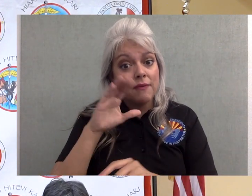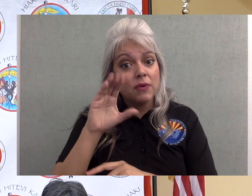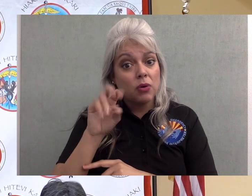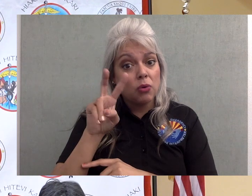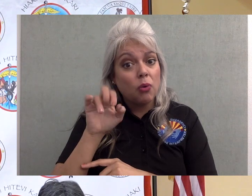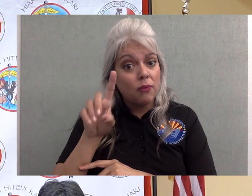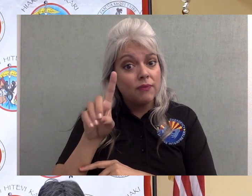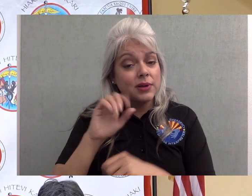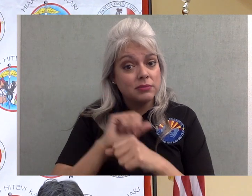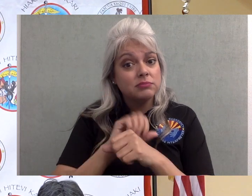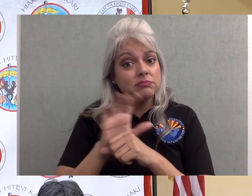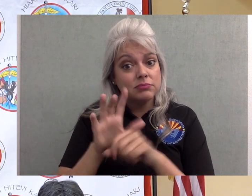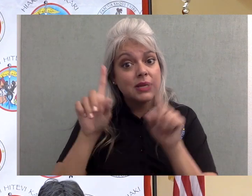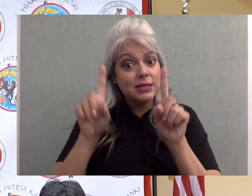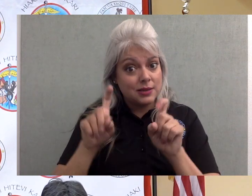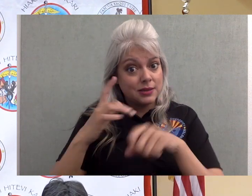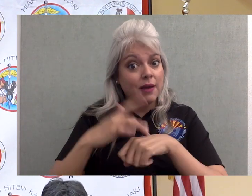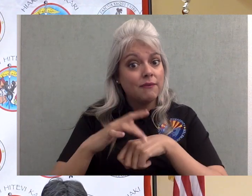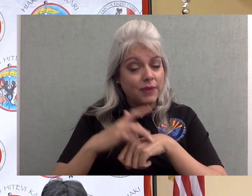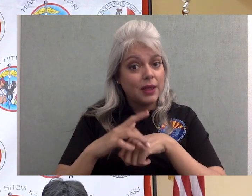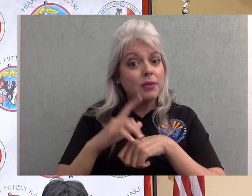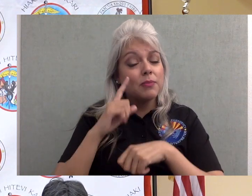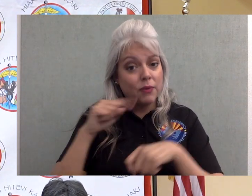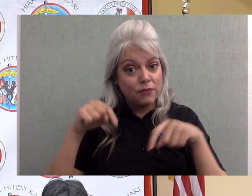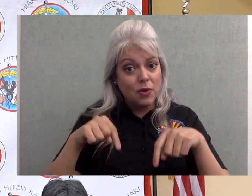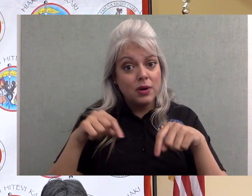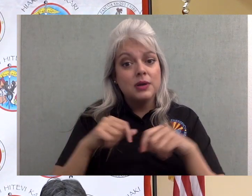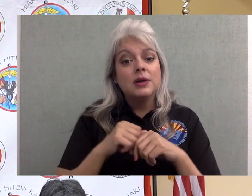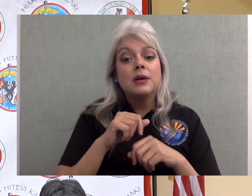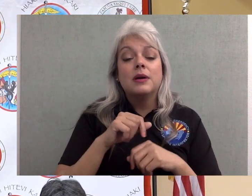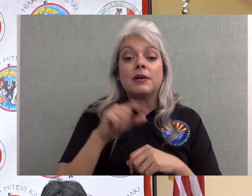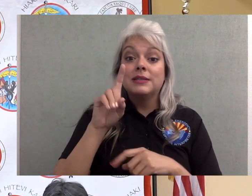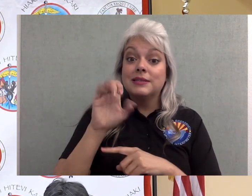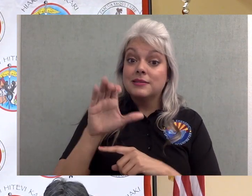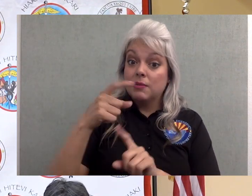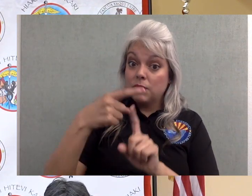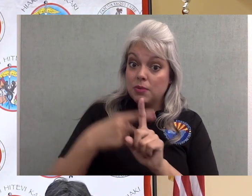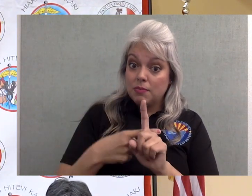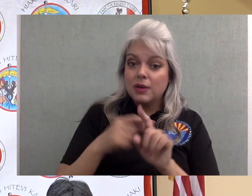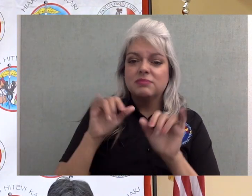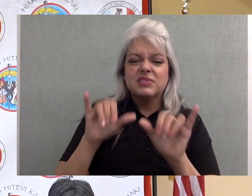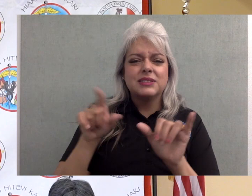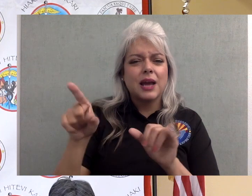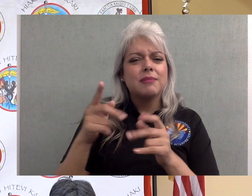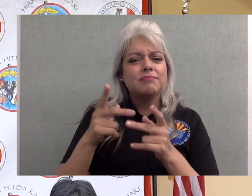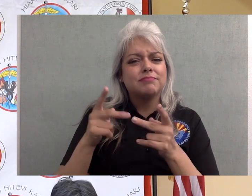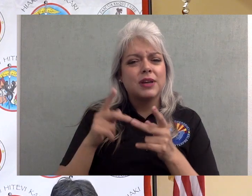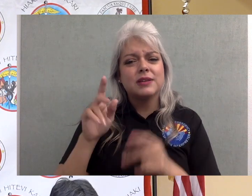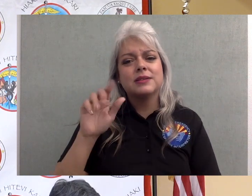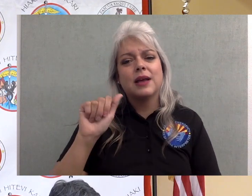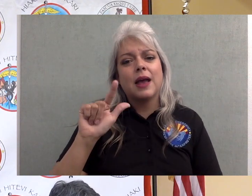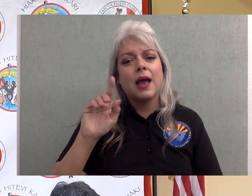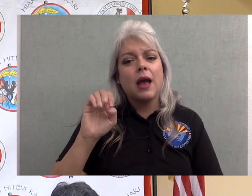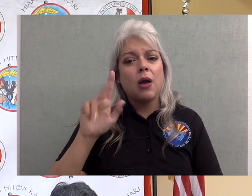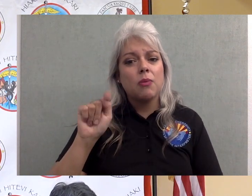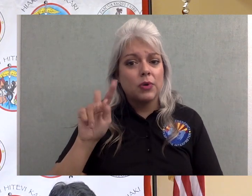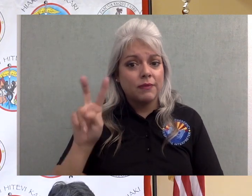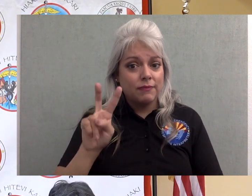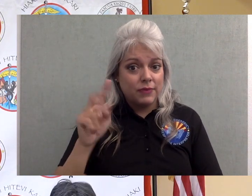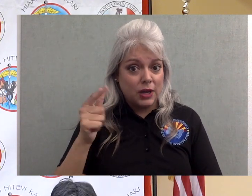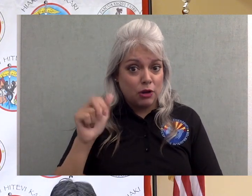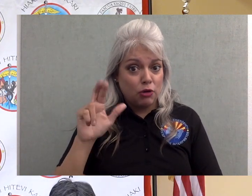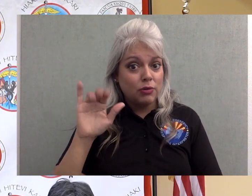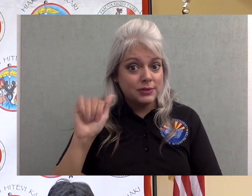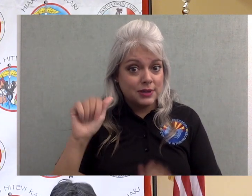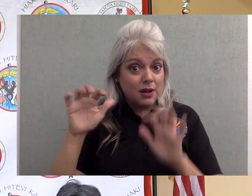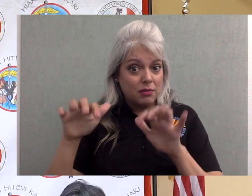Pascua. For the month of December, it's still at the Albert V. Garcia Auditorium, Monday through Friday. The times